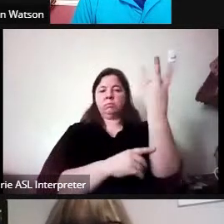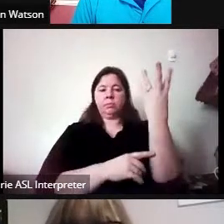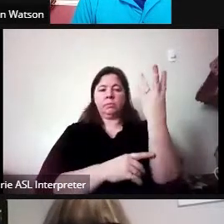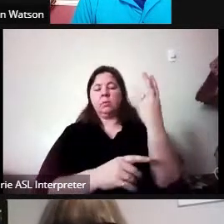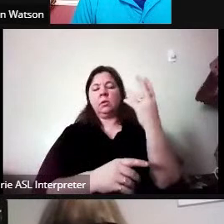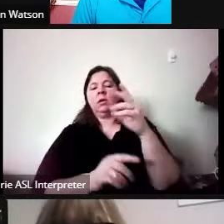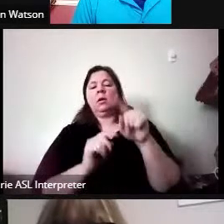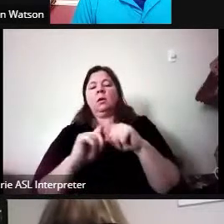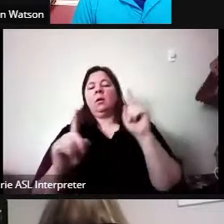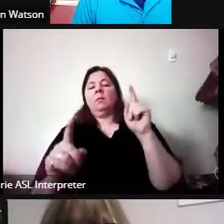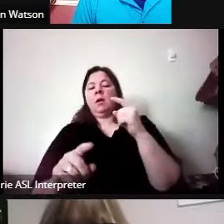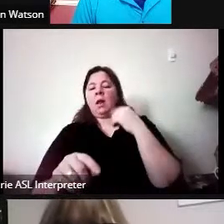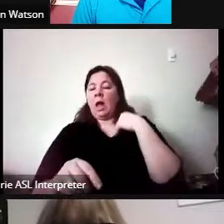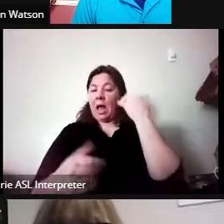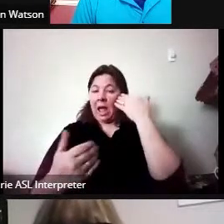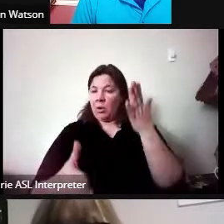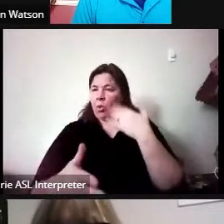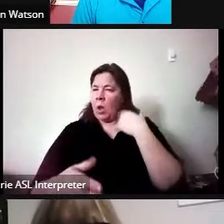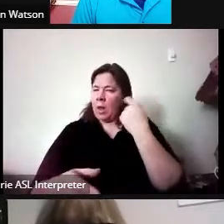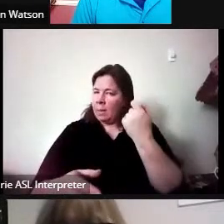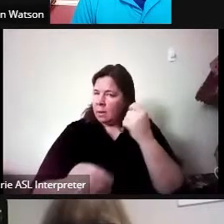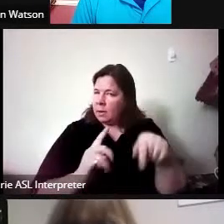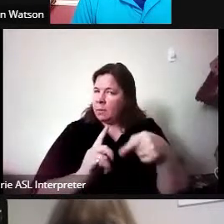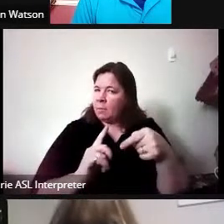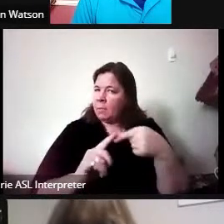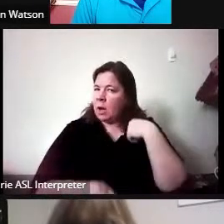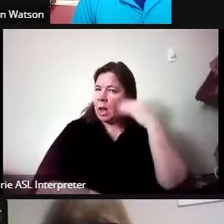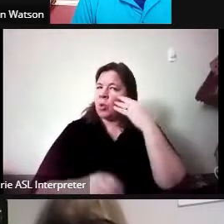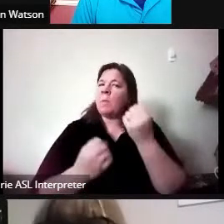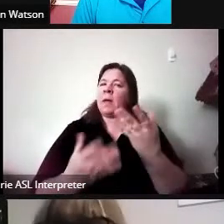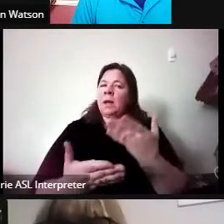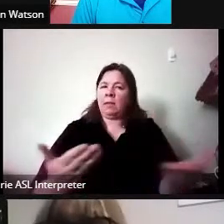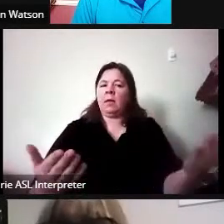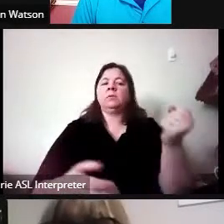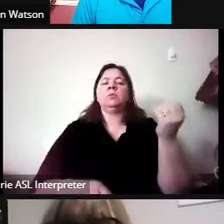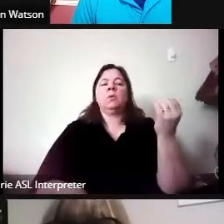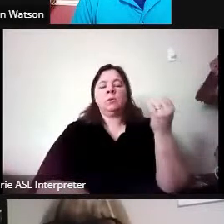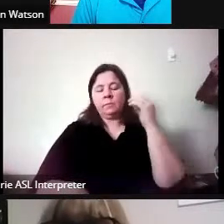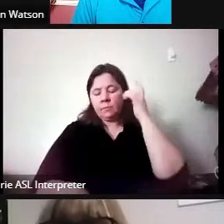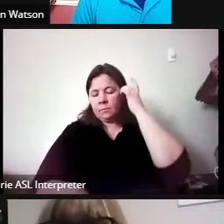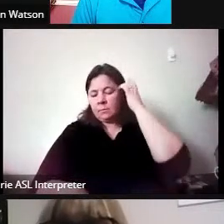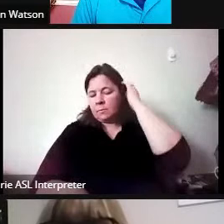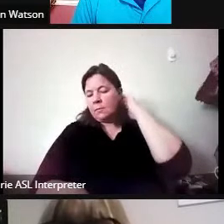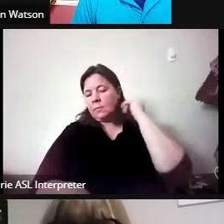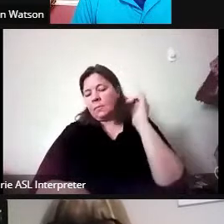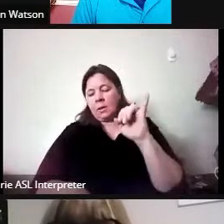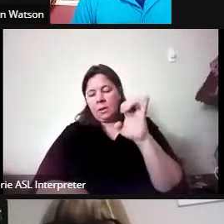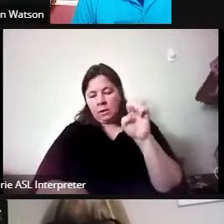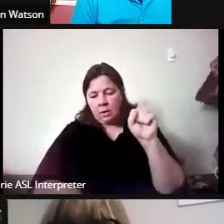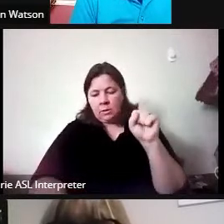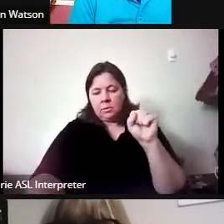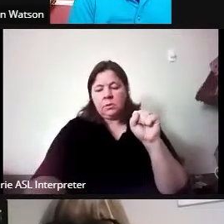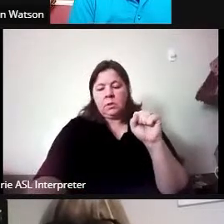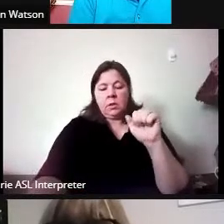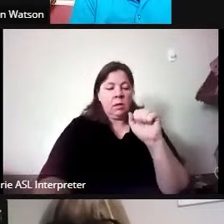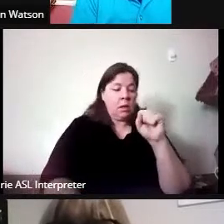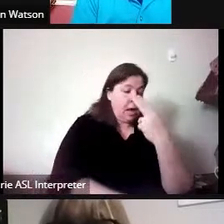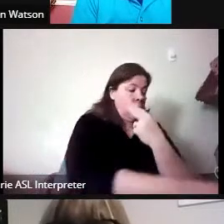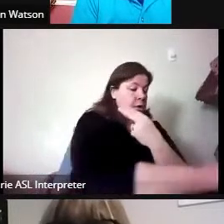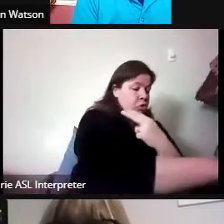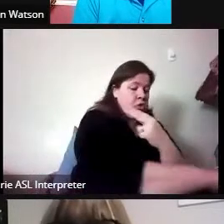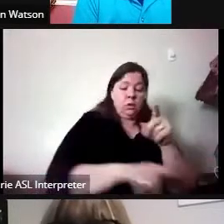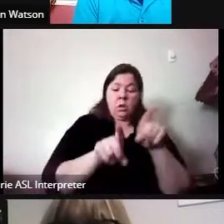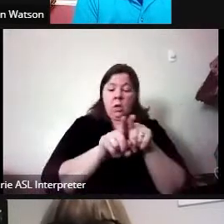know that thing, but I little bit I know so many things, but yes, Ash as a person, I